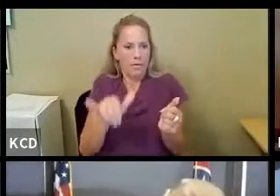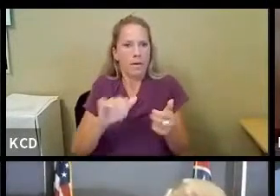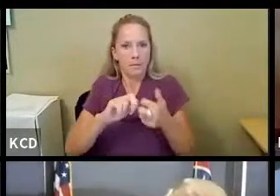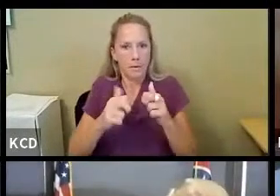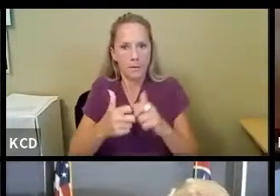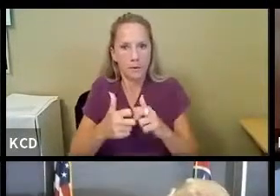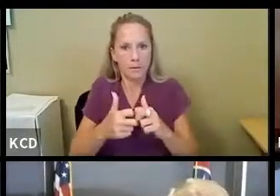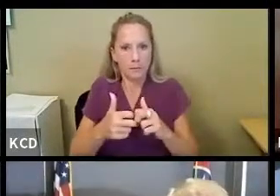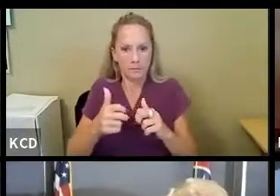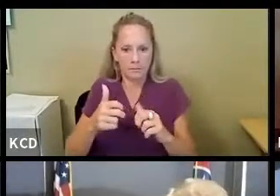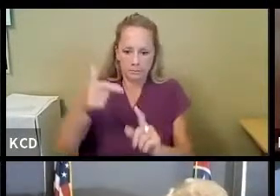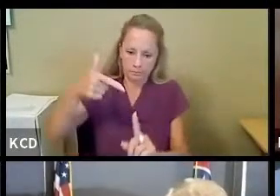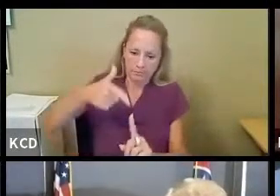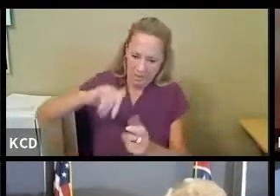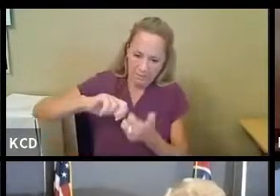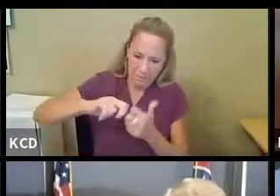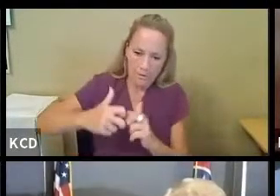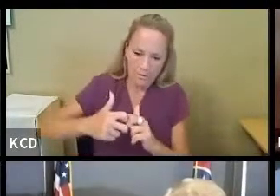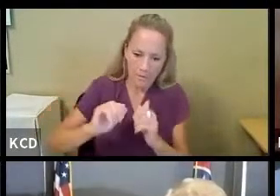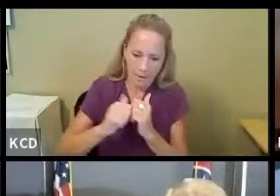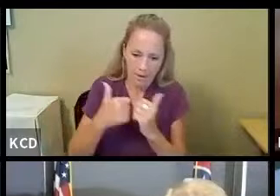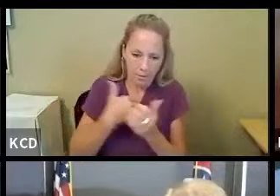the problem.